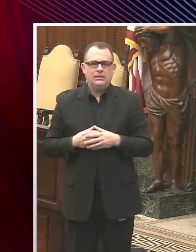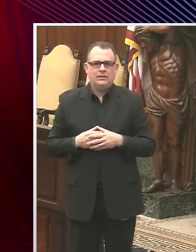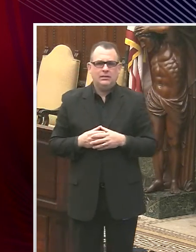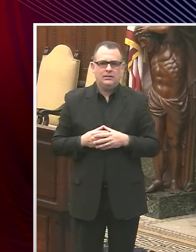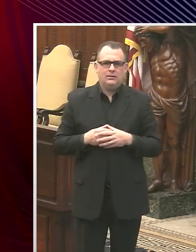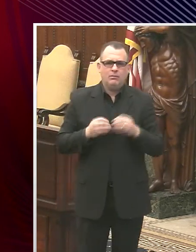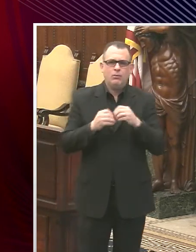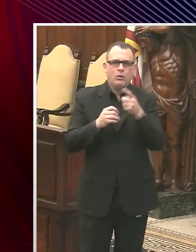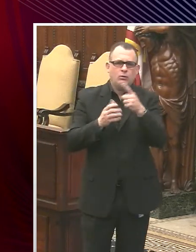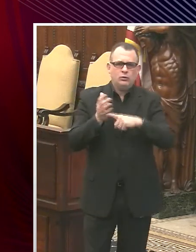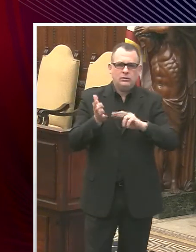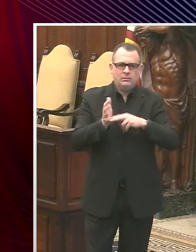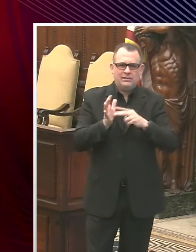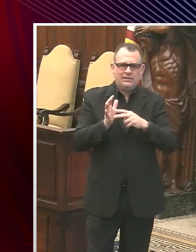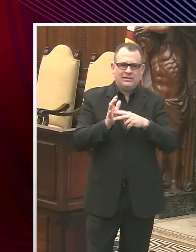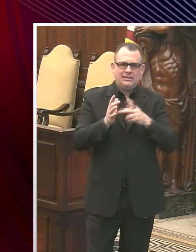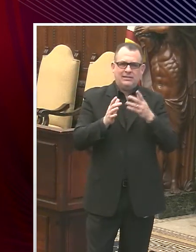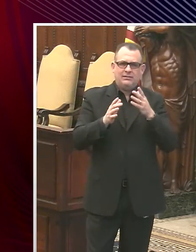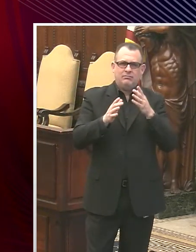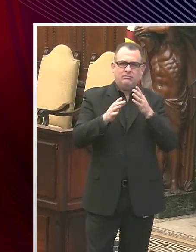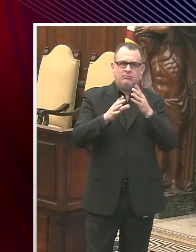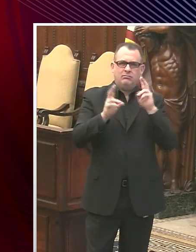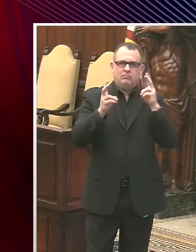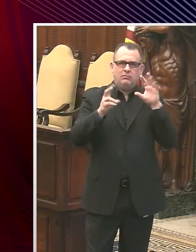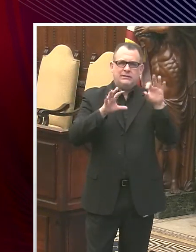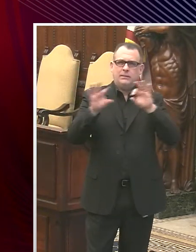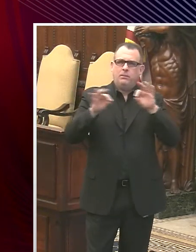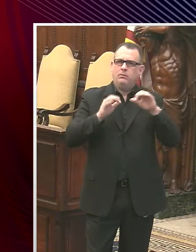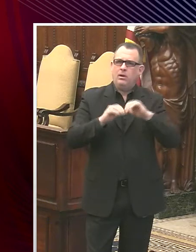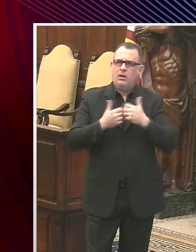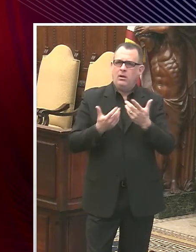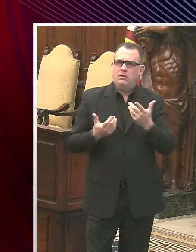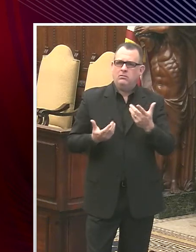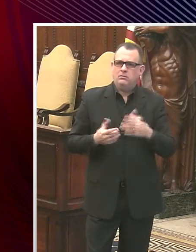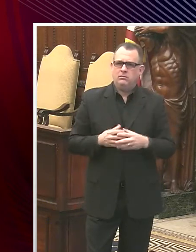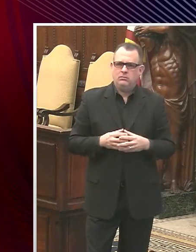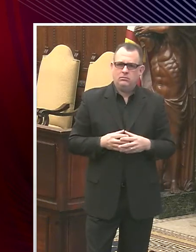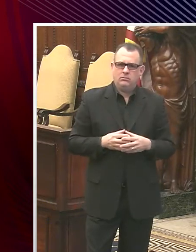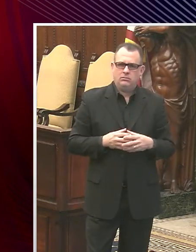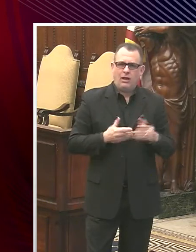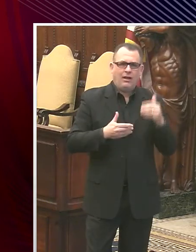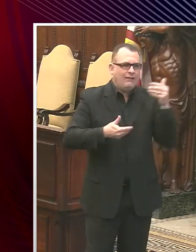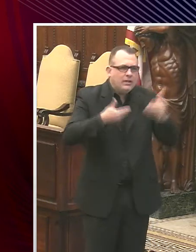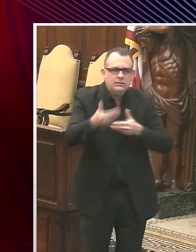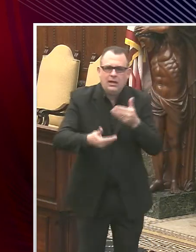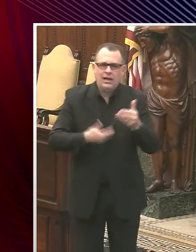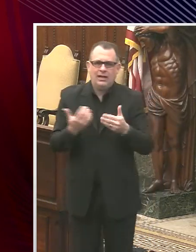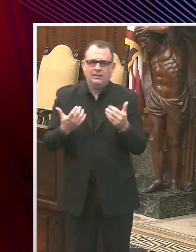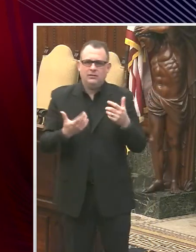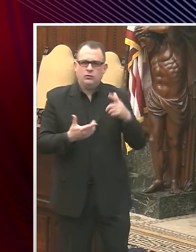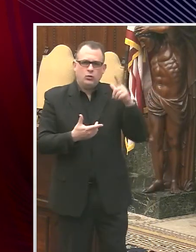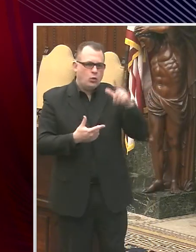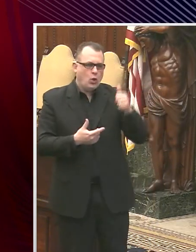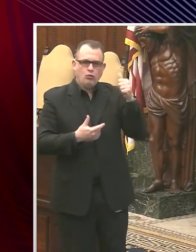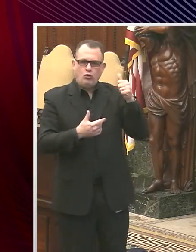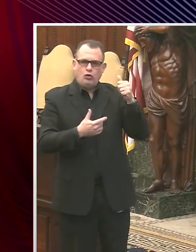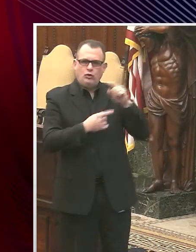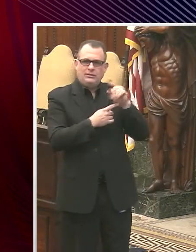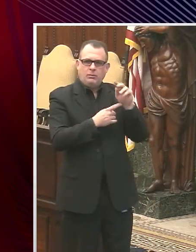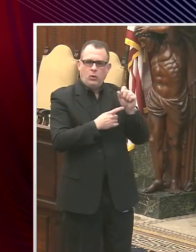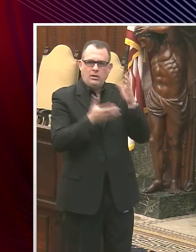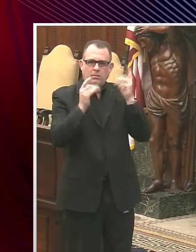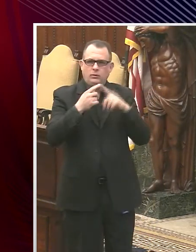by oversampling in terms of like what the proportion of invites given out to the lower zip codes is compared to the higher zip